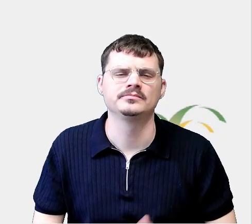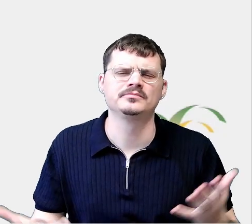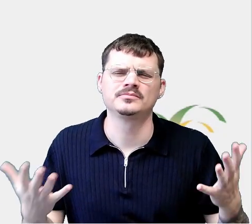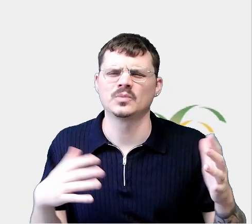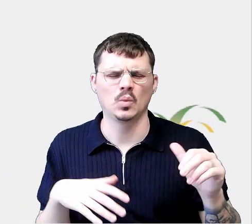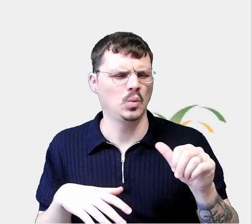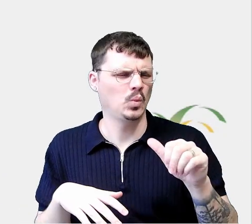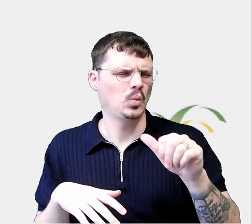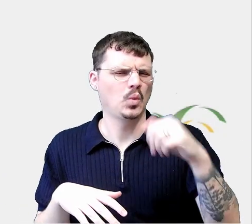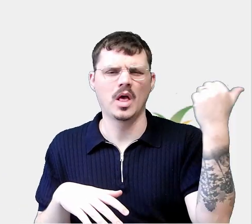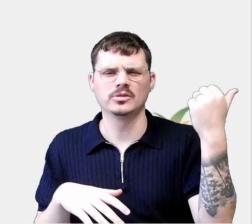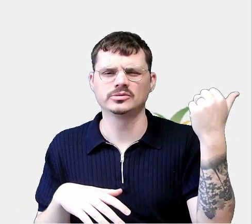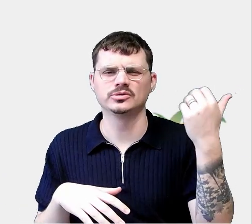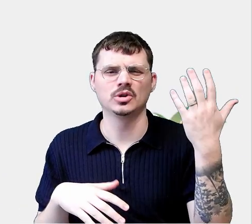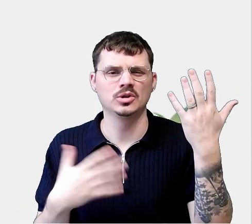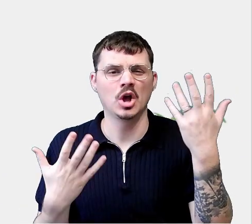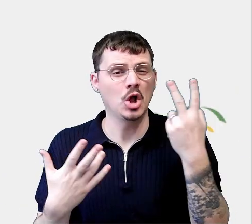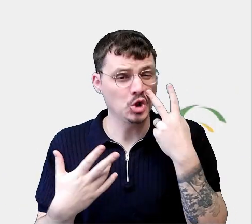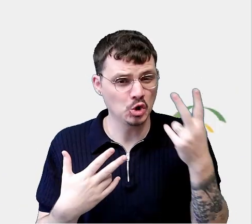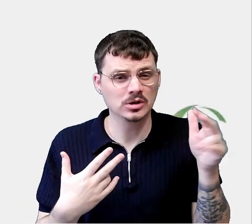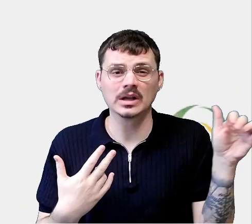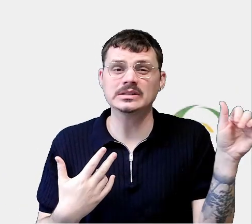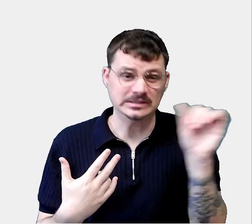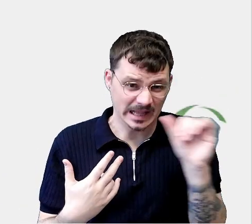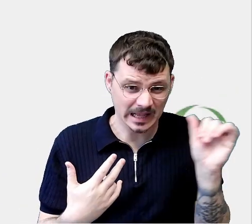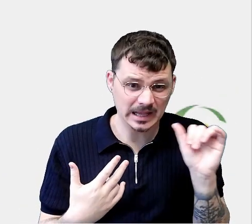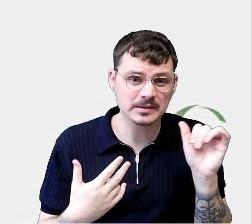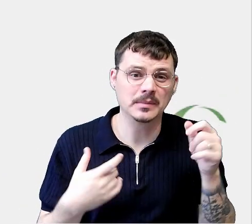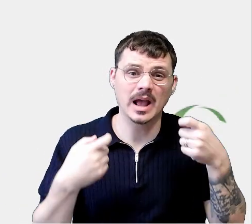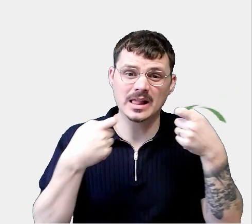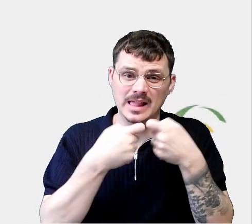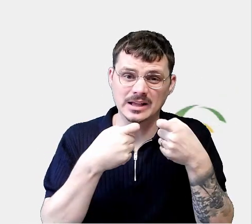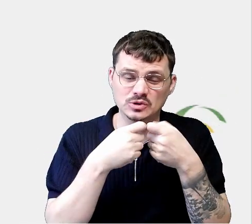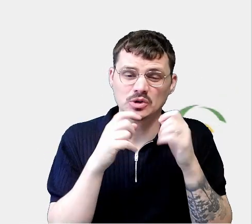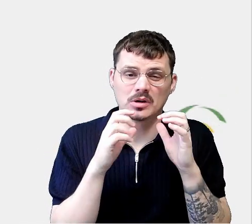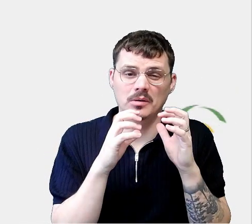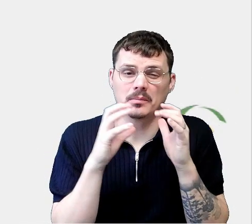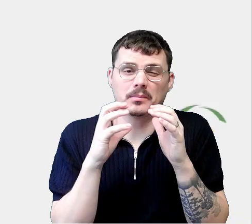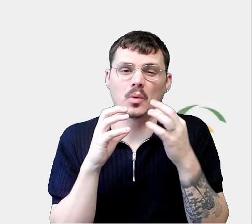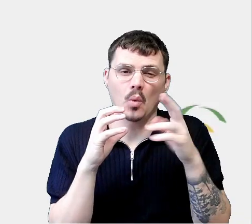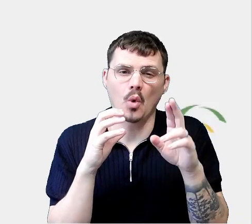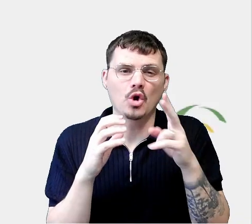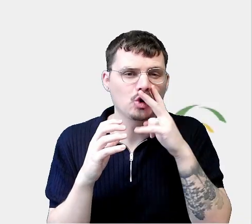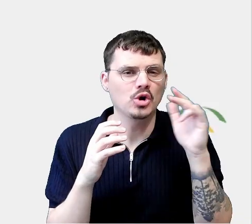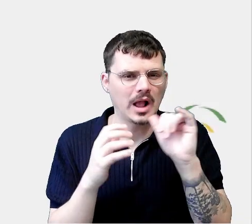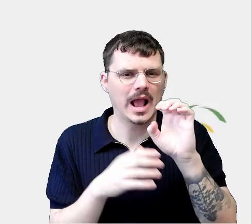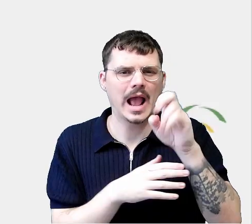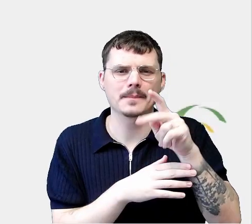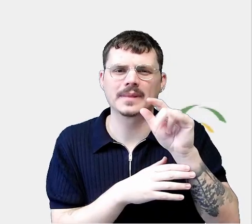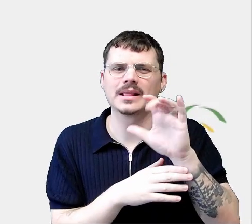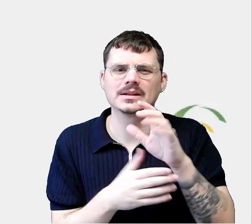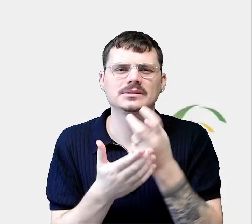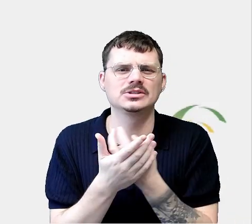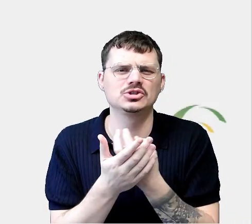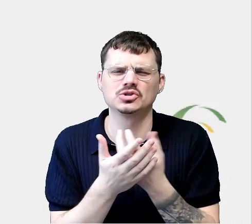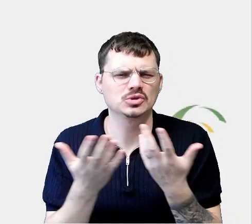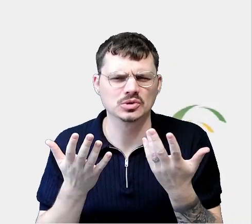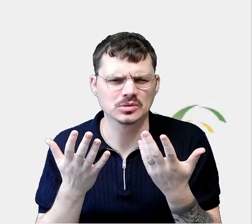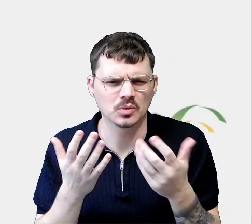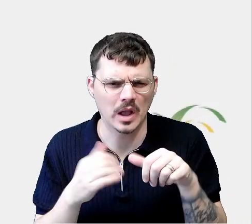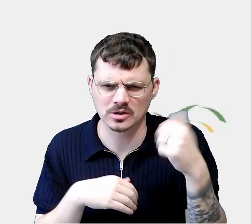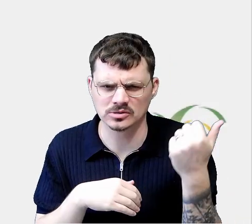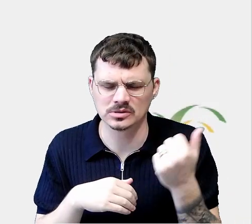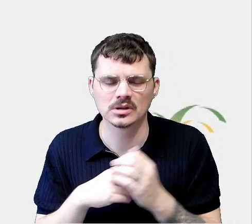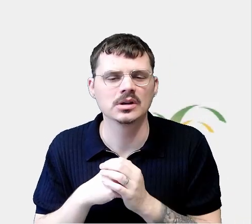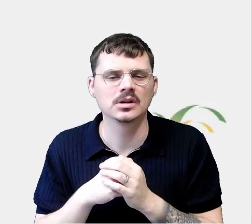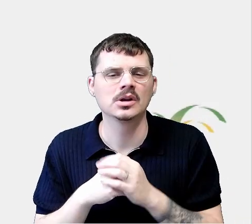What else can look exactly like an electrical or an epileptic seizure? Well,